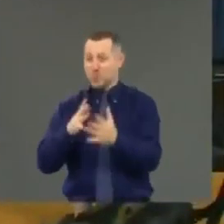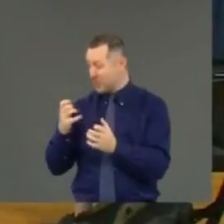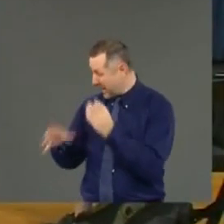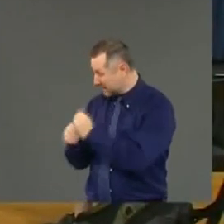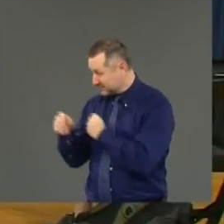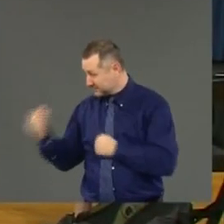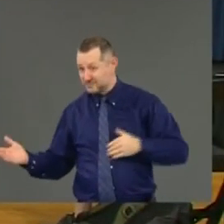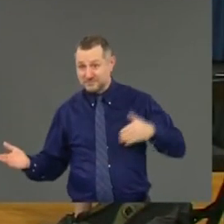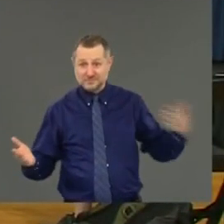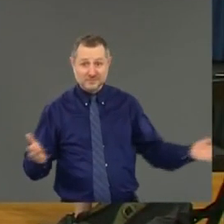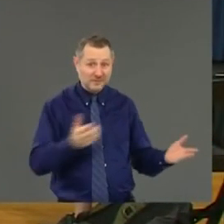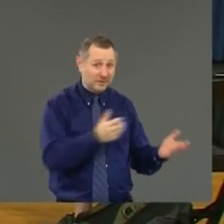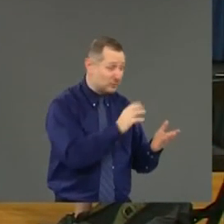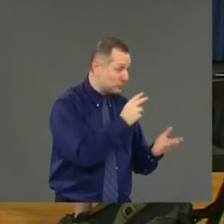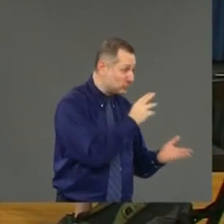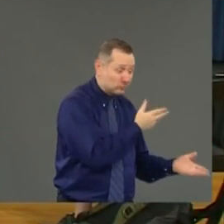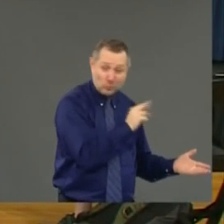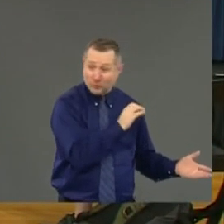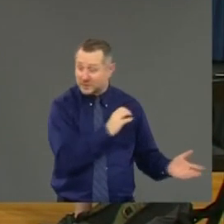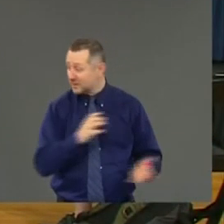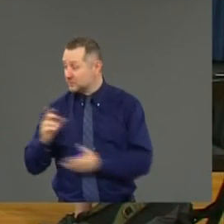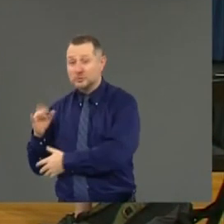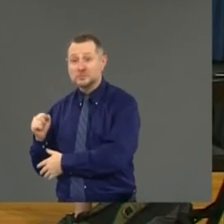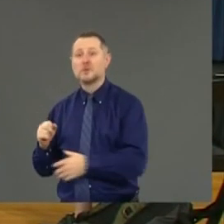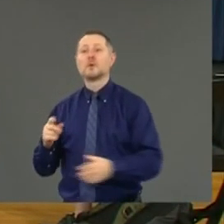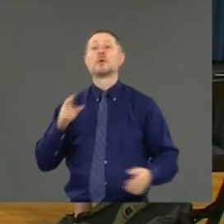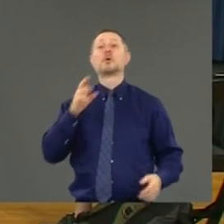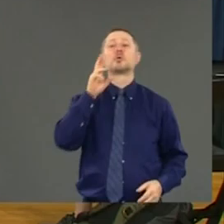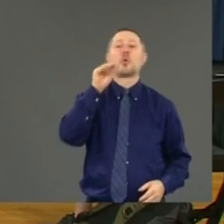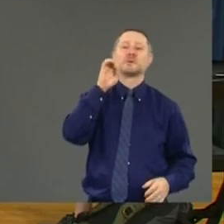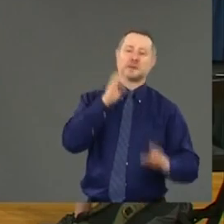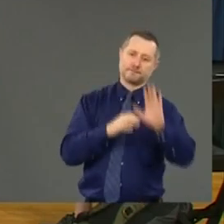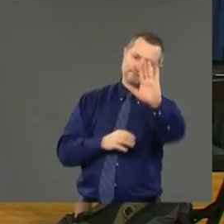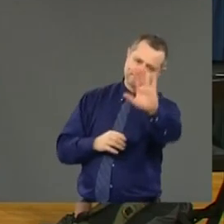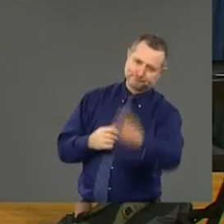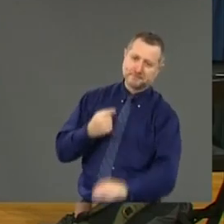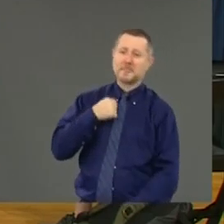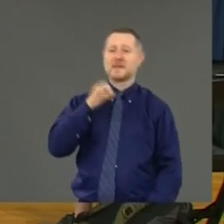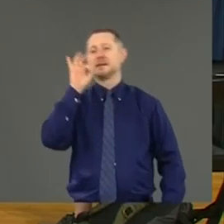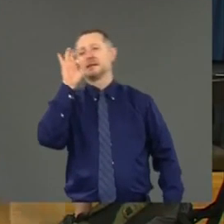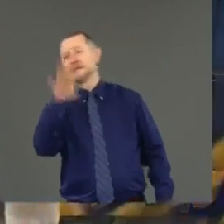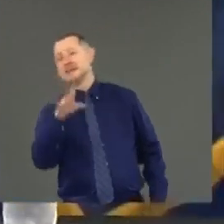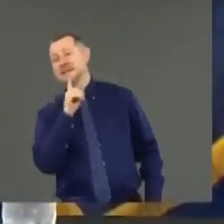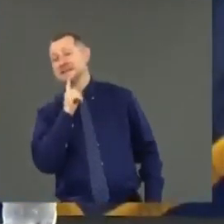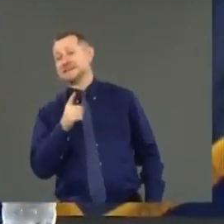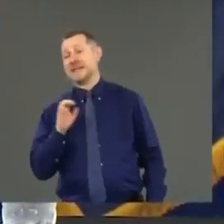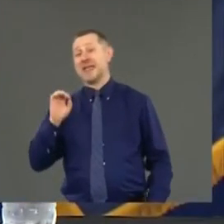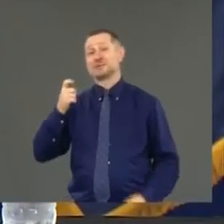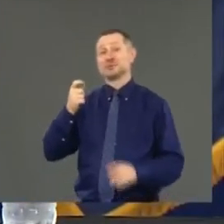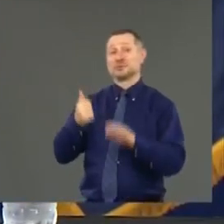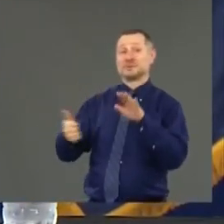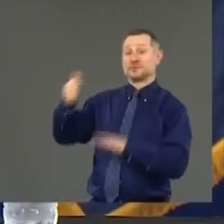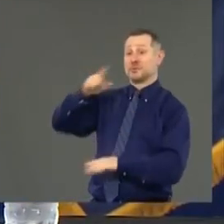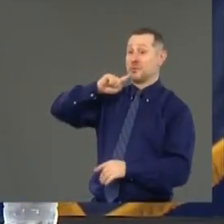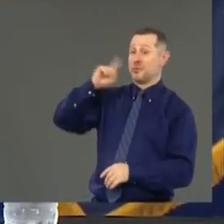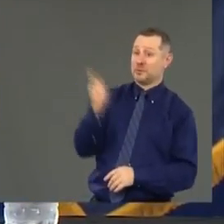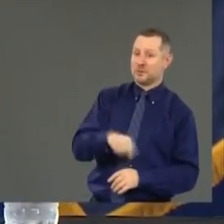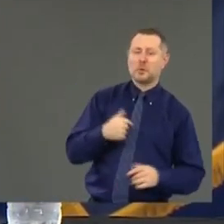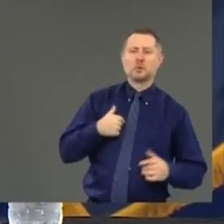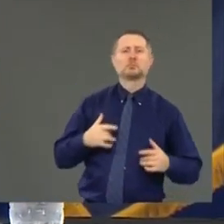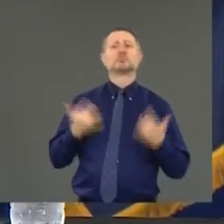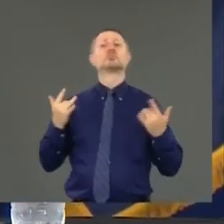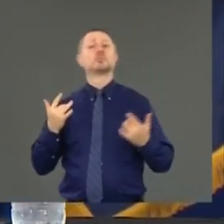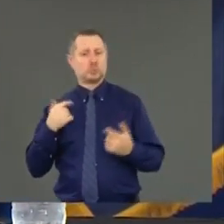Chris, Rosie? I would just like to say that in regards to his executive order that I'm so happy to hear